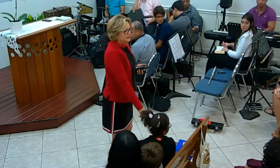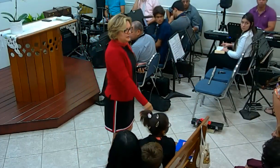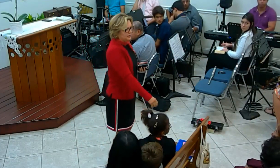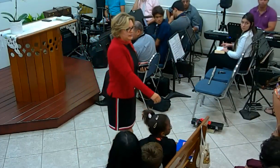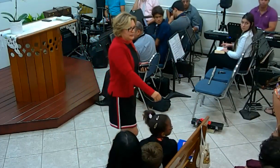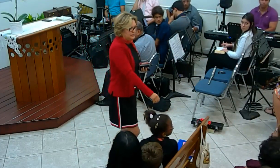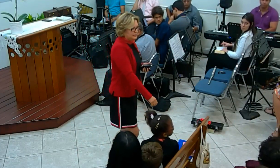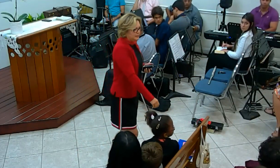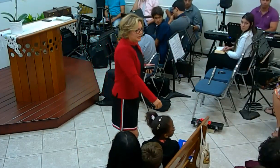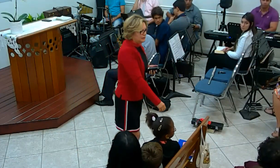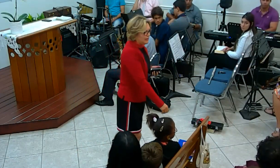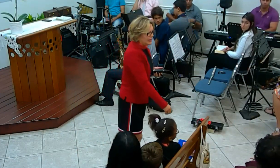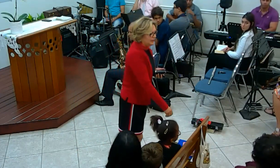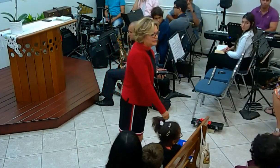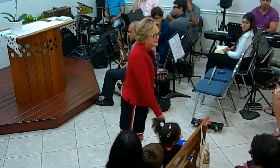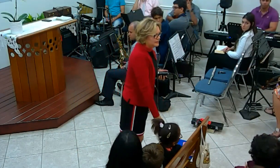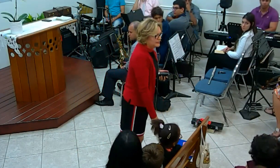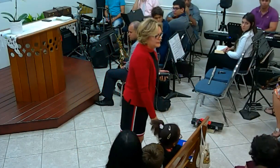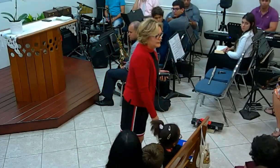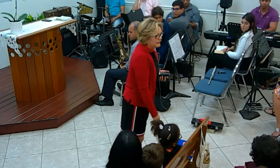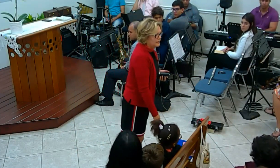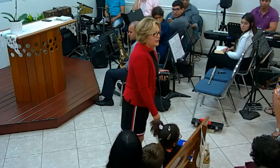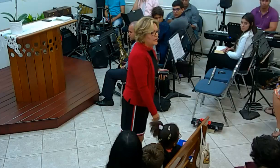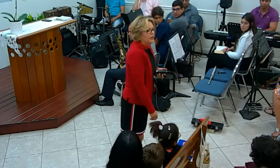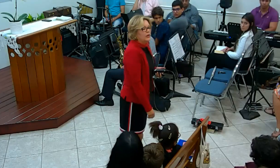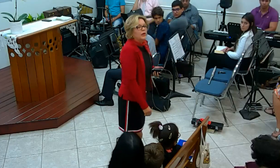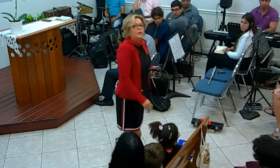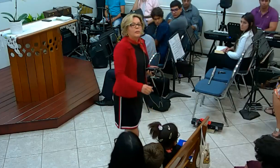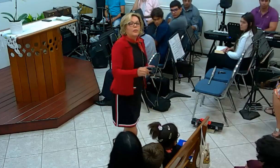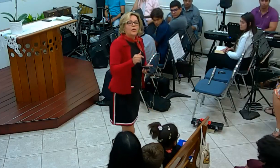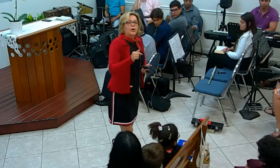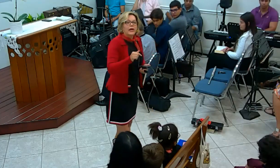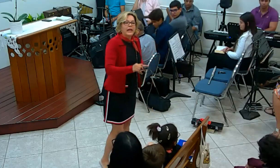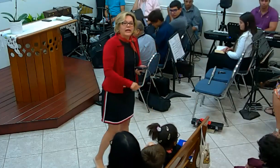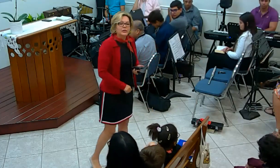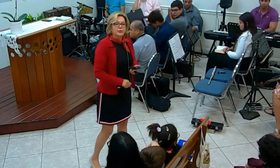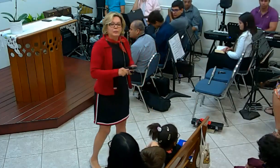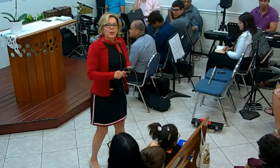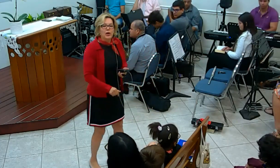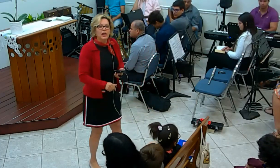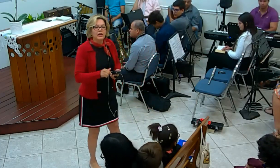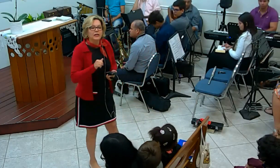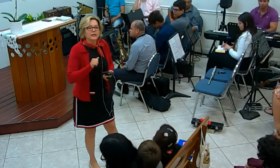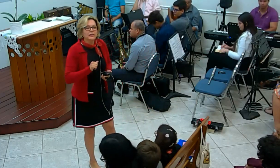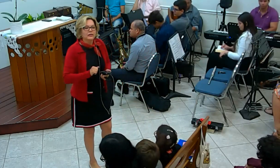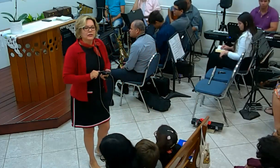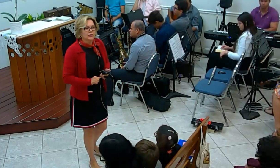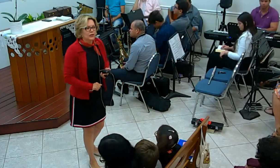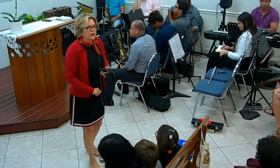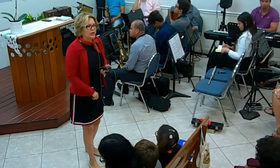Nicholas. Give the microphone to her. Dying for us.